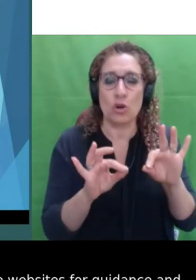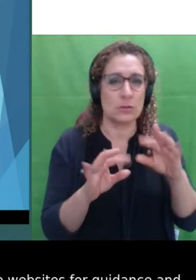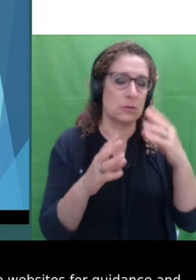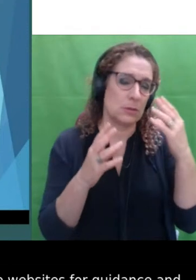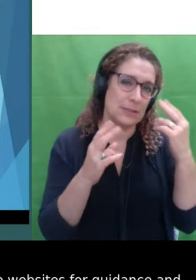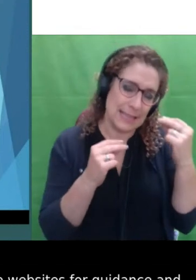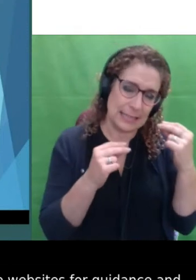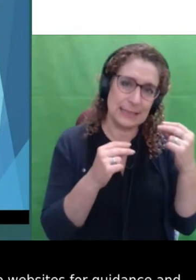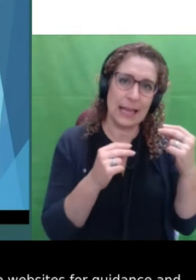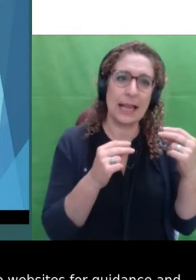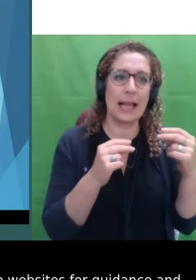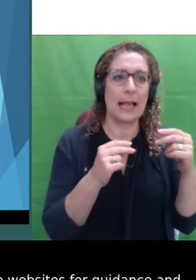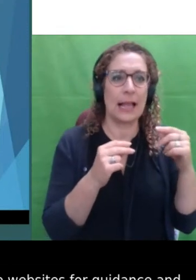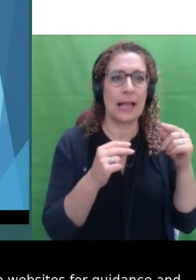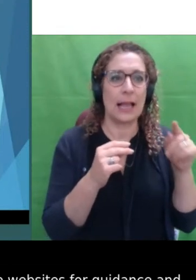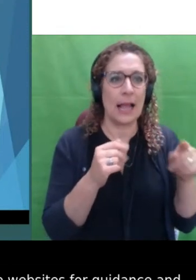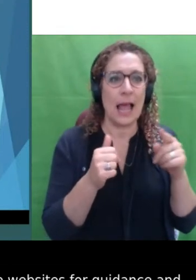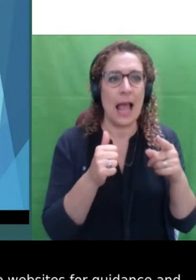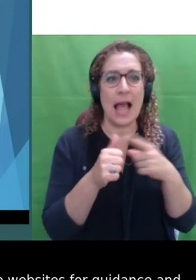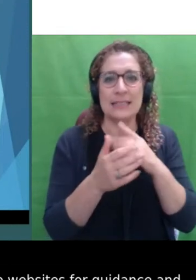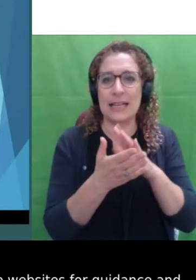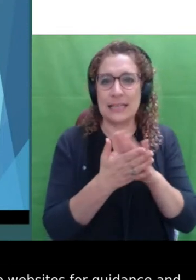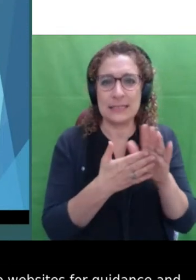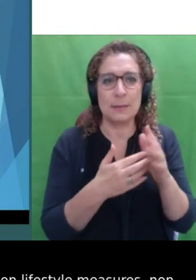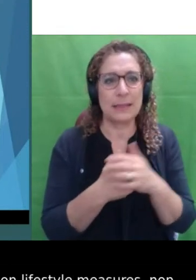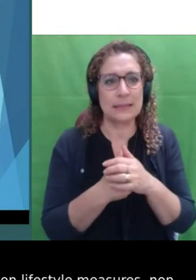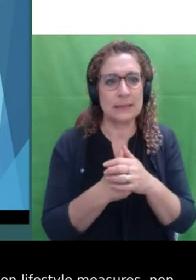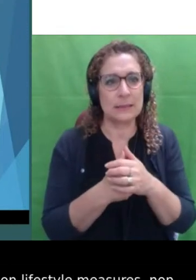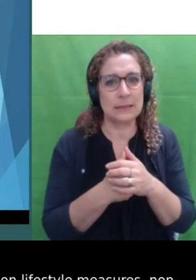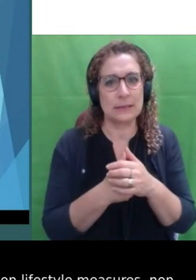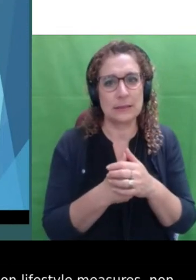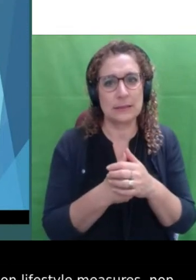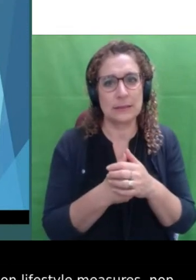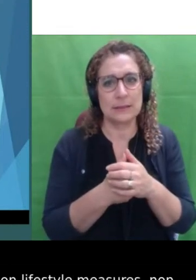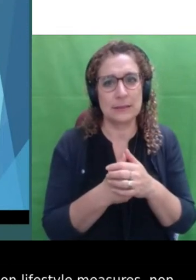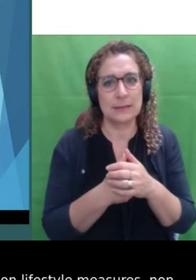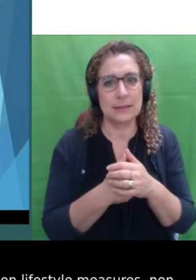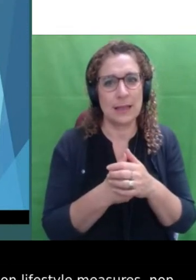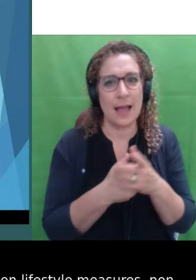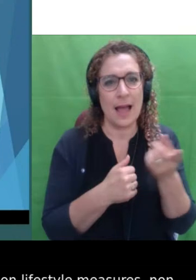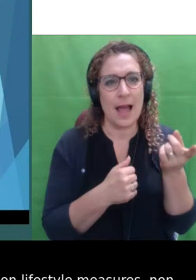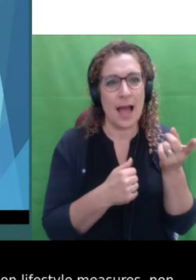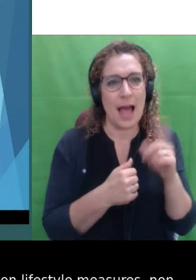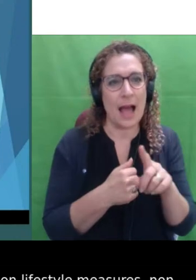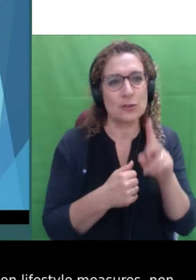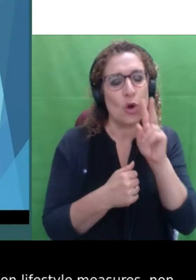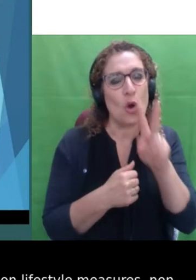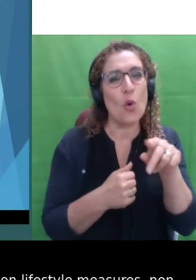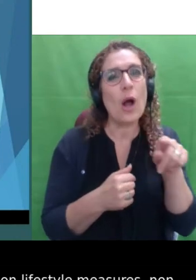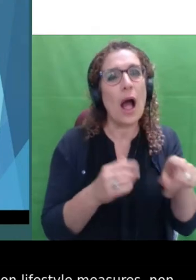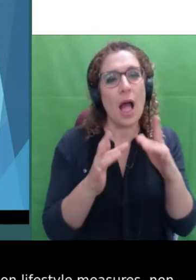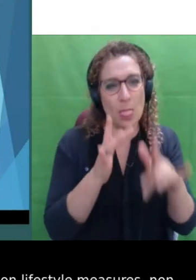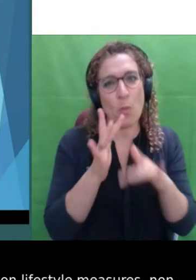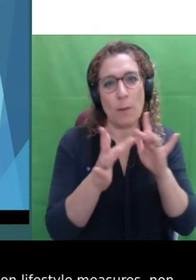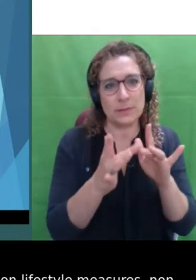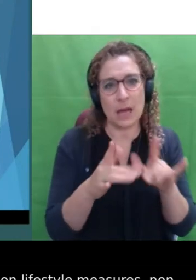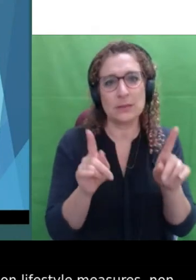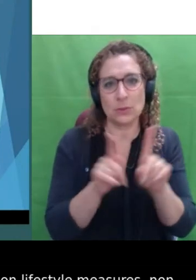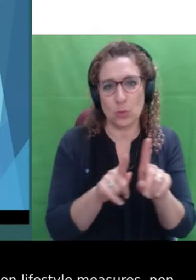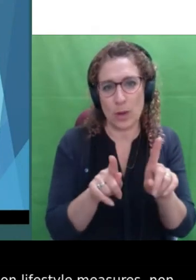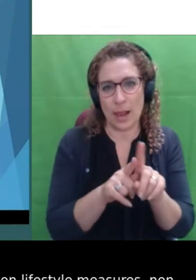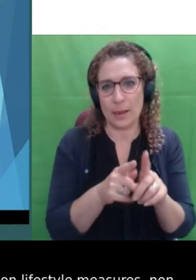sedating manage your acute systems and um look at the websites as well